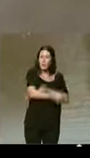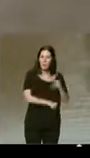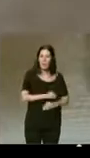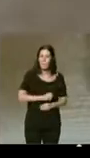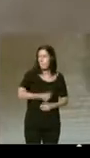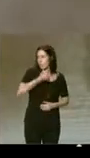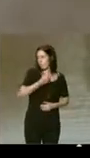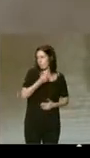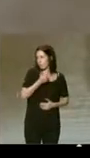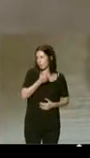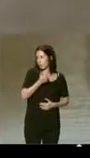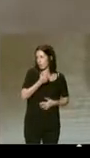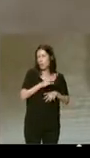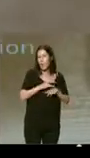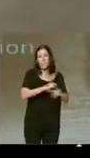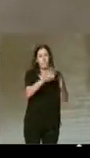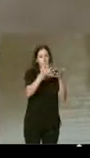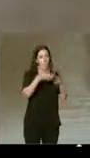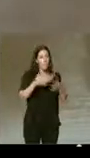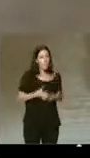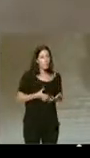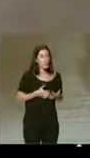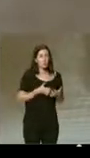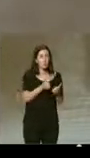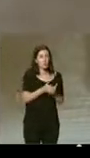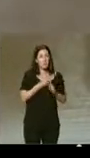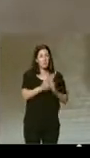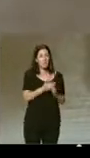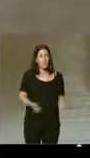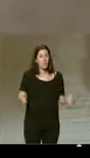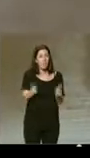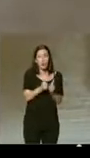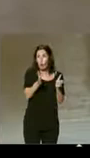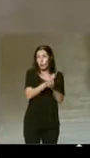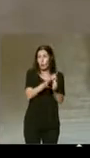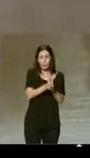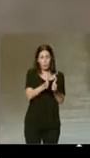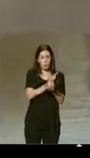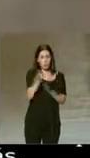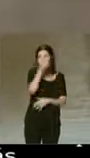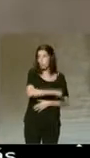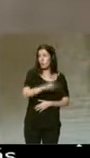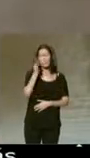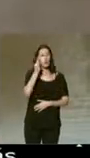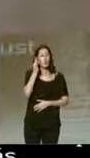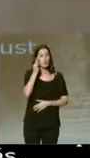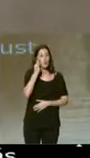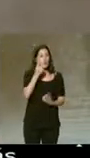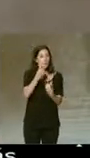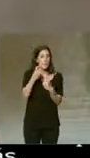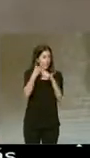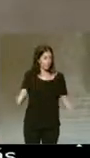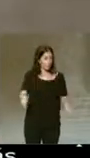how to relate to one another. And I would say even more. It's not just having an instruction manual, it's also having a